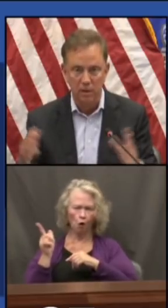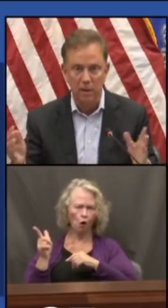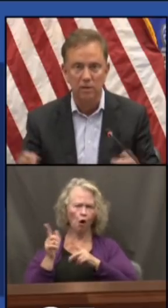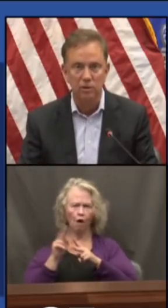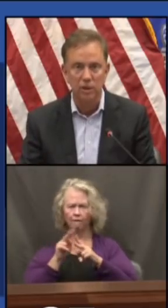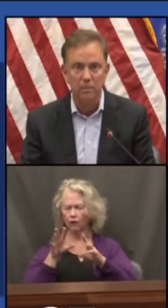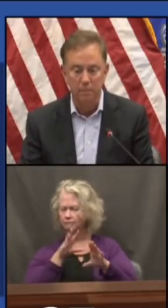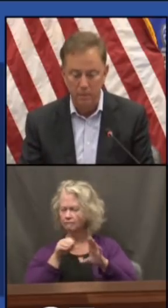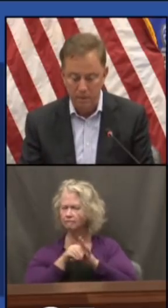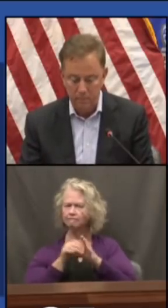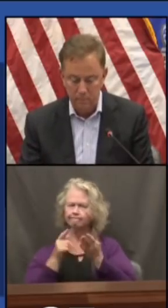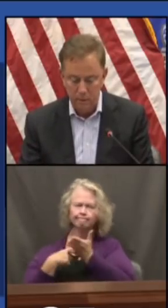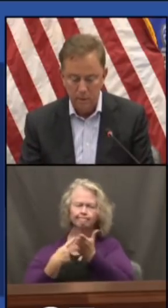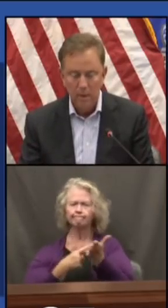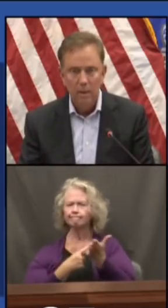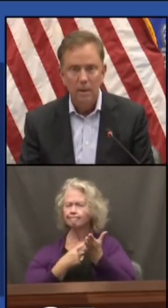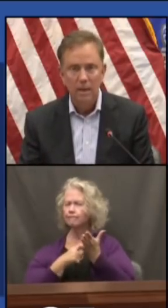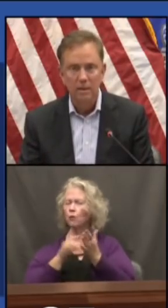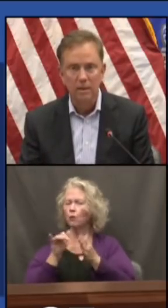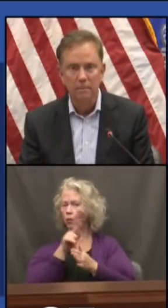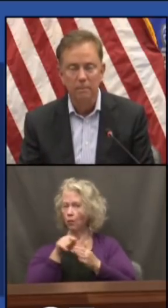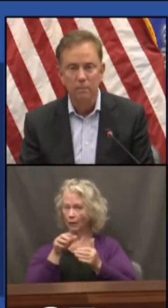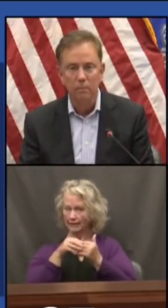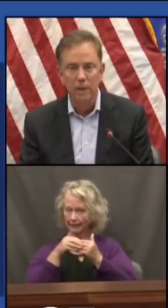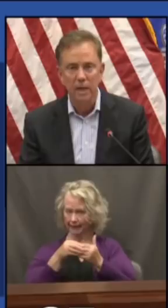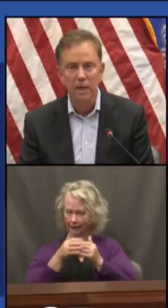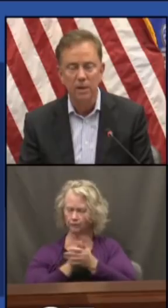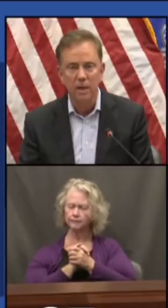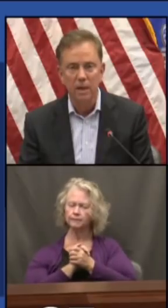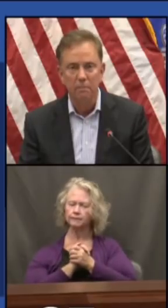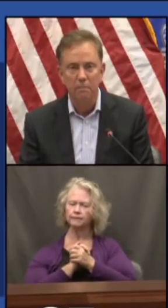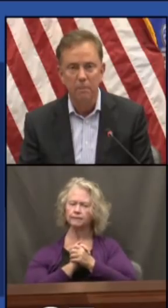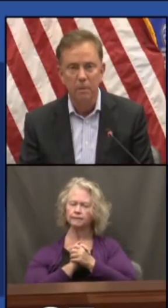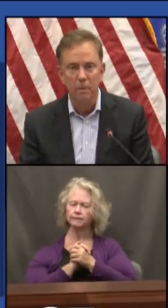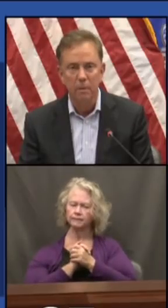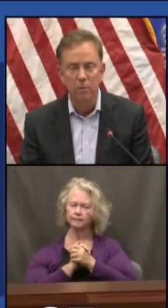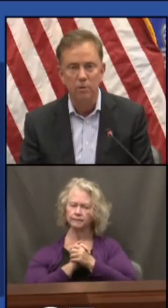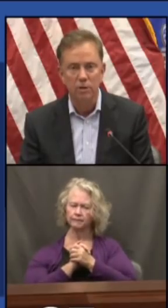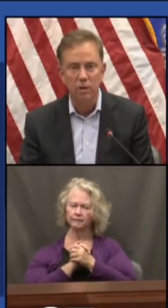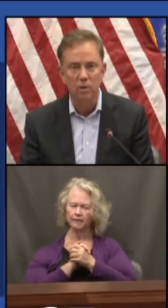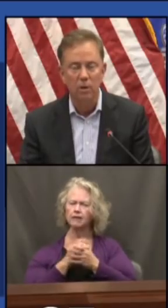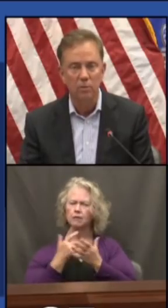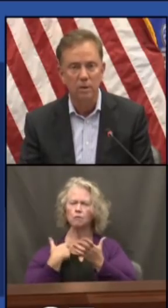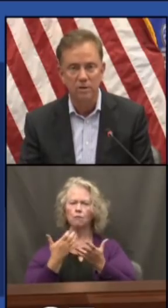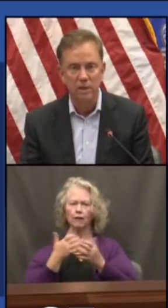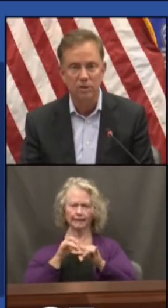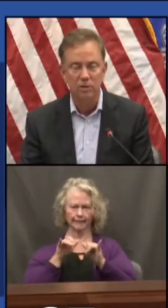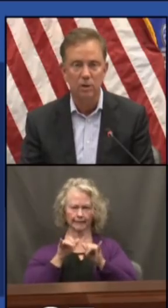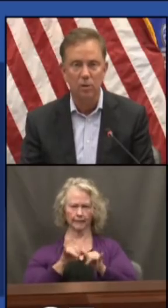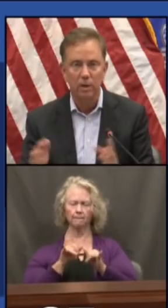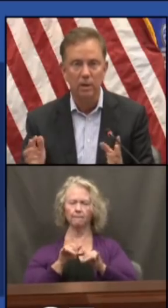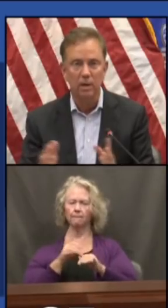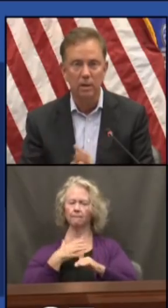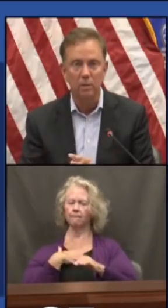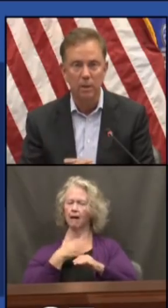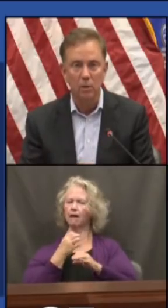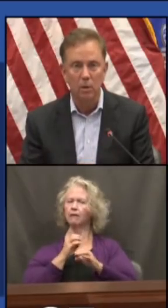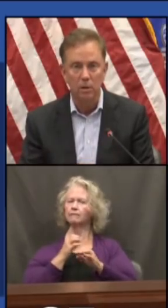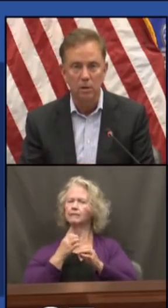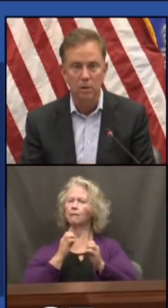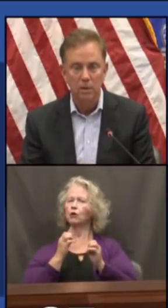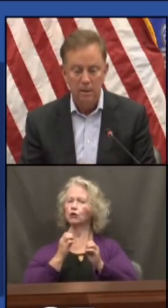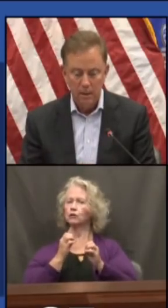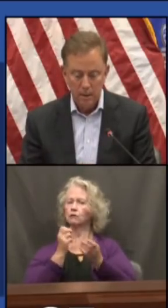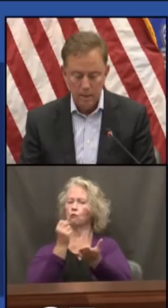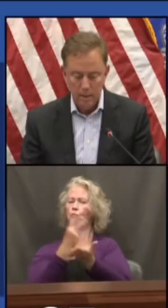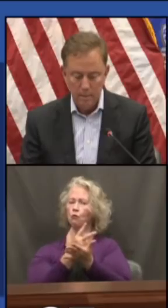discussions with the leadership, and we need to keep the emergency authorization going a little bit